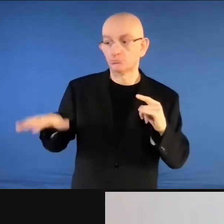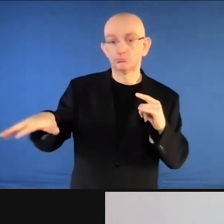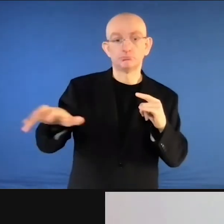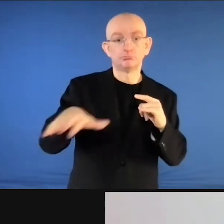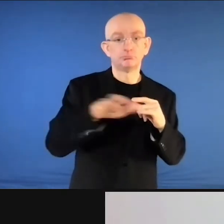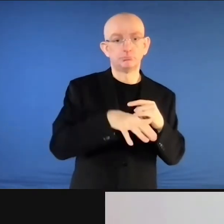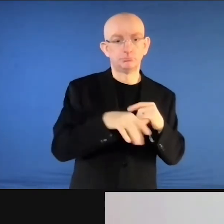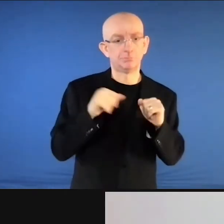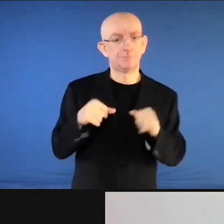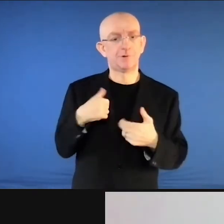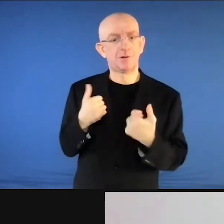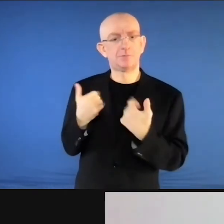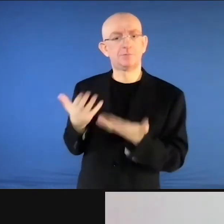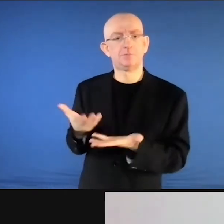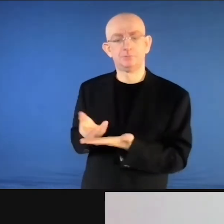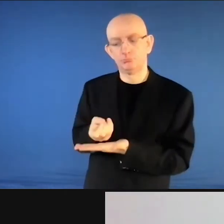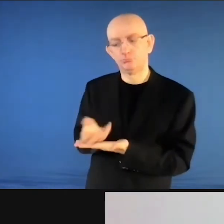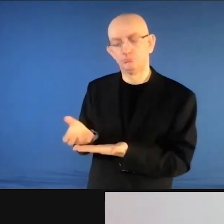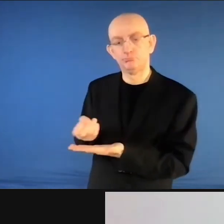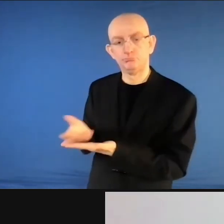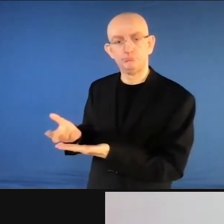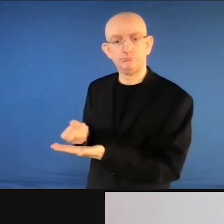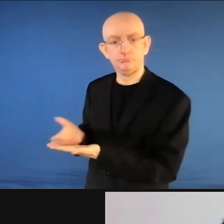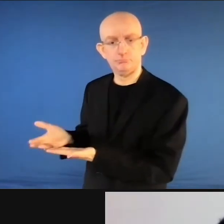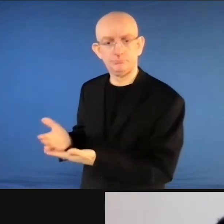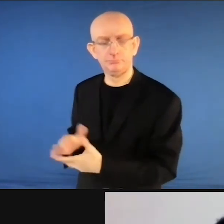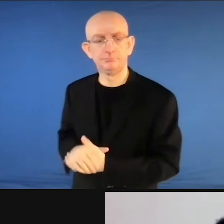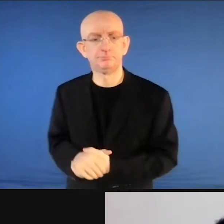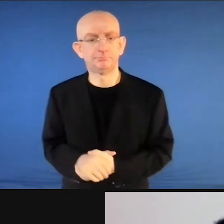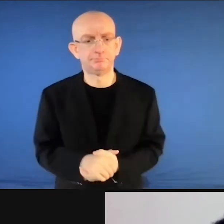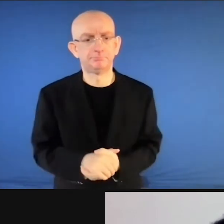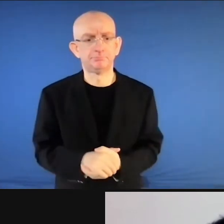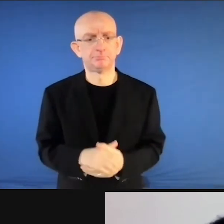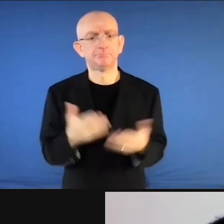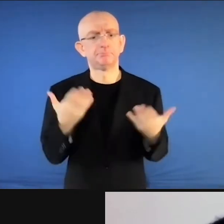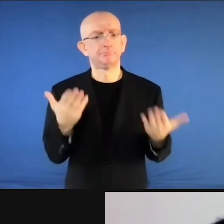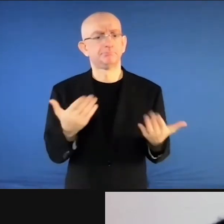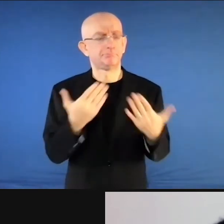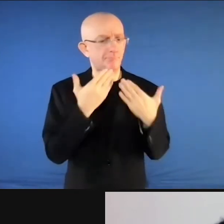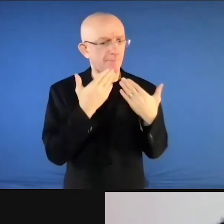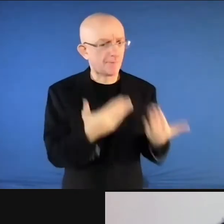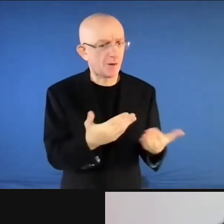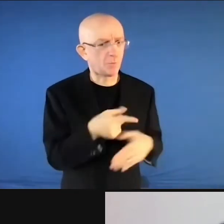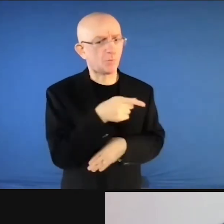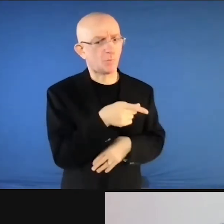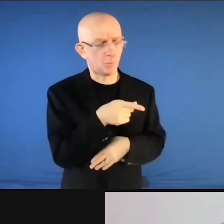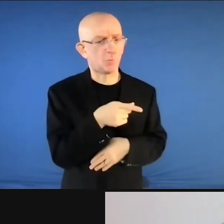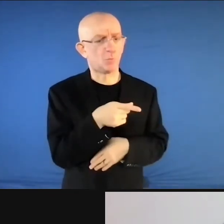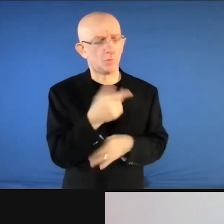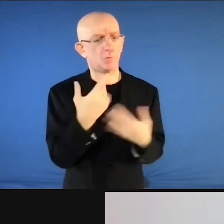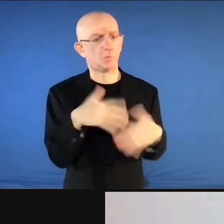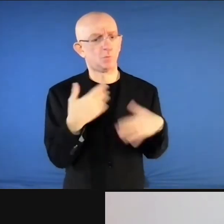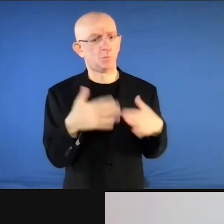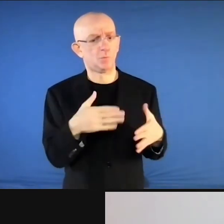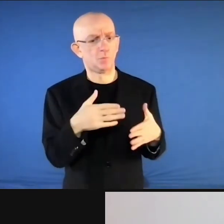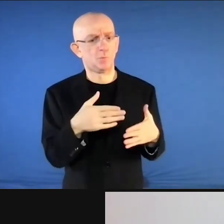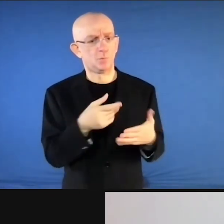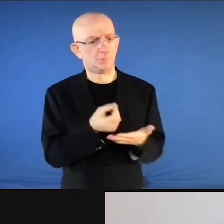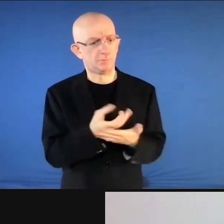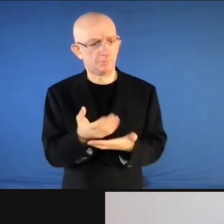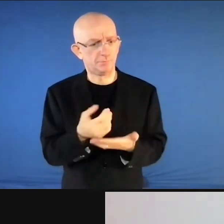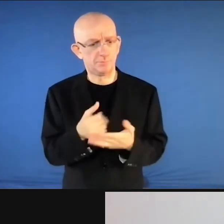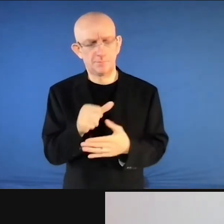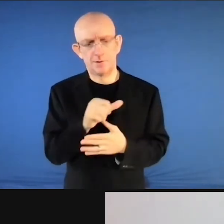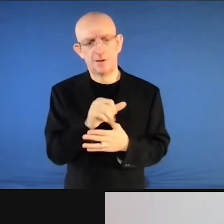Great. Thank you so much for that, Abulon. I have a question here from Miuri that is picking up on